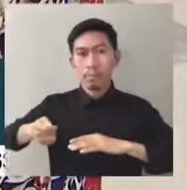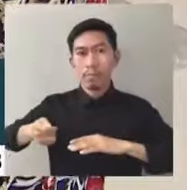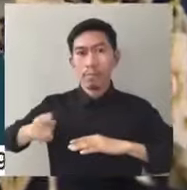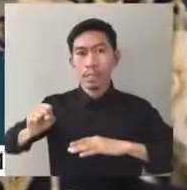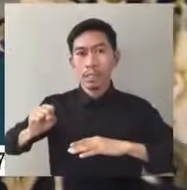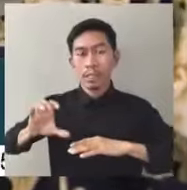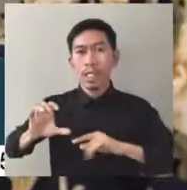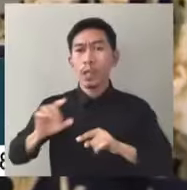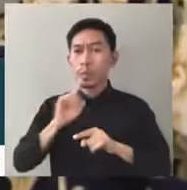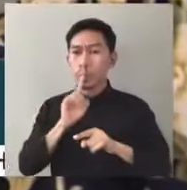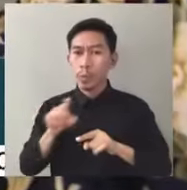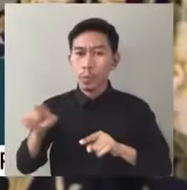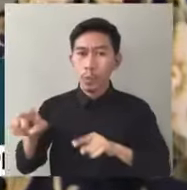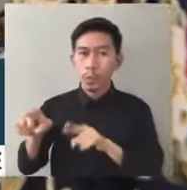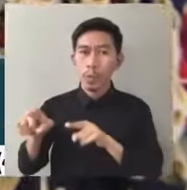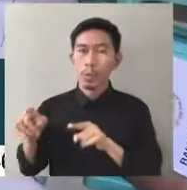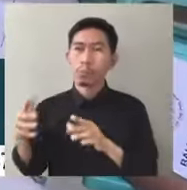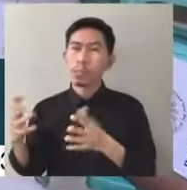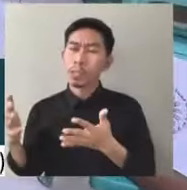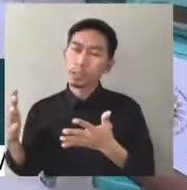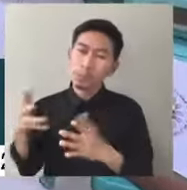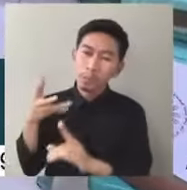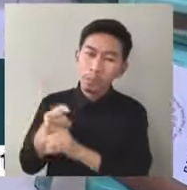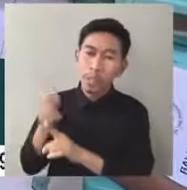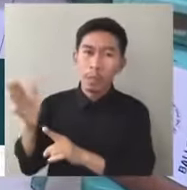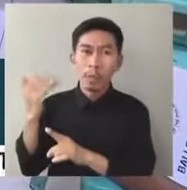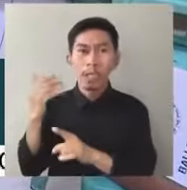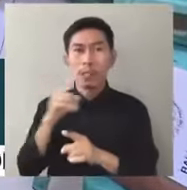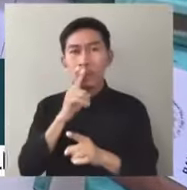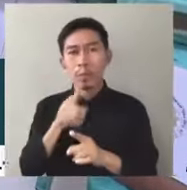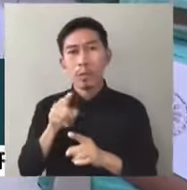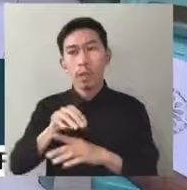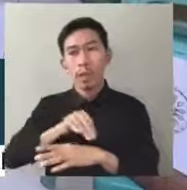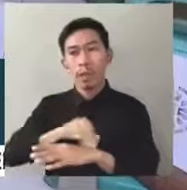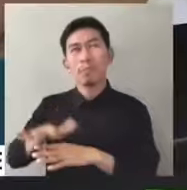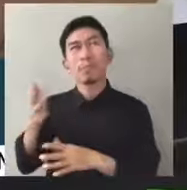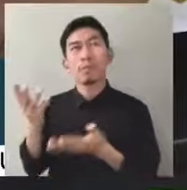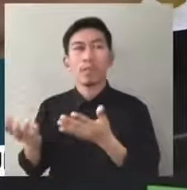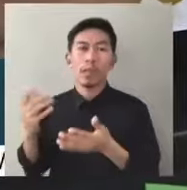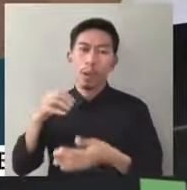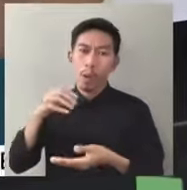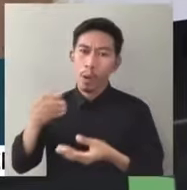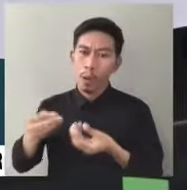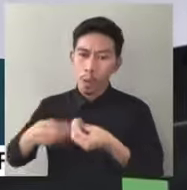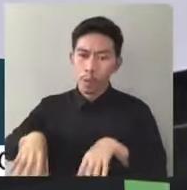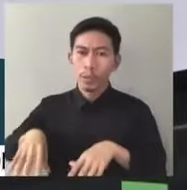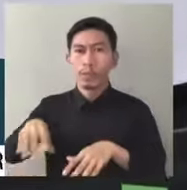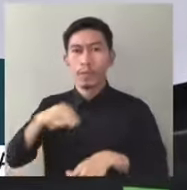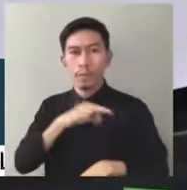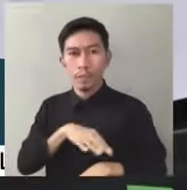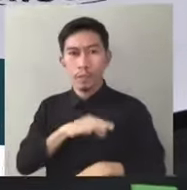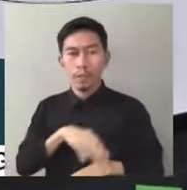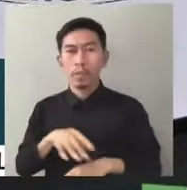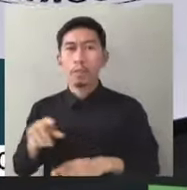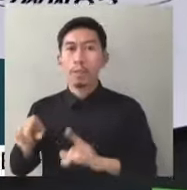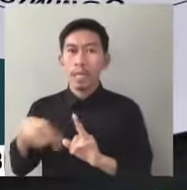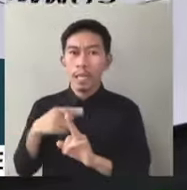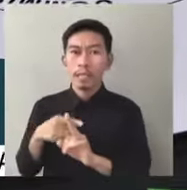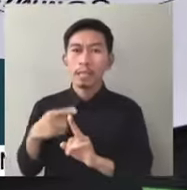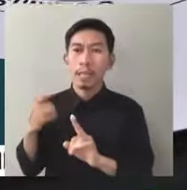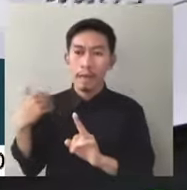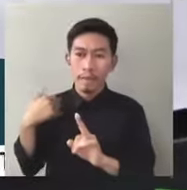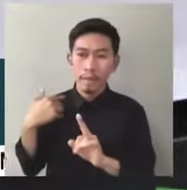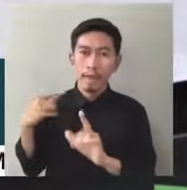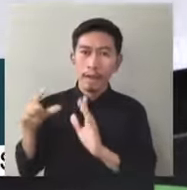suffer irreparable injury because the injury would have just been loss of profits and there are legal remedies that the company can take. In